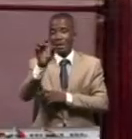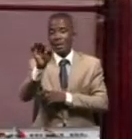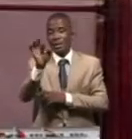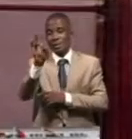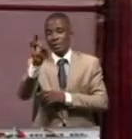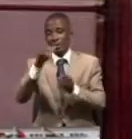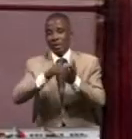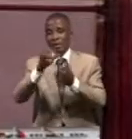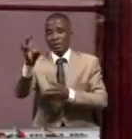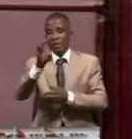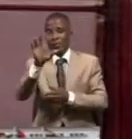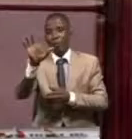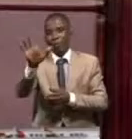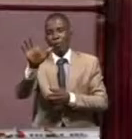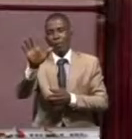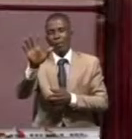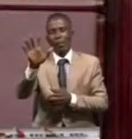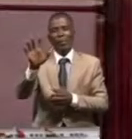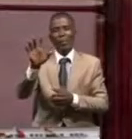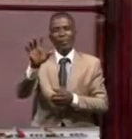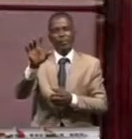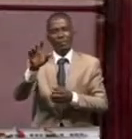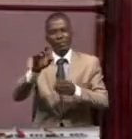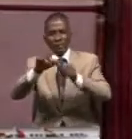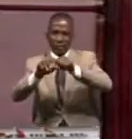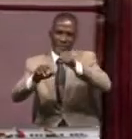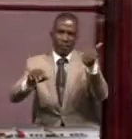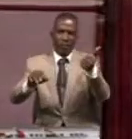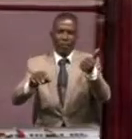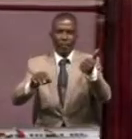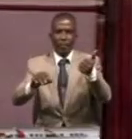1,196,751 and the